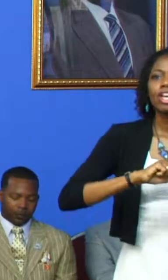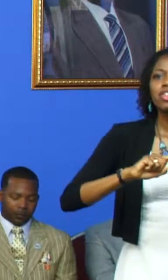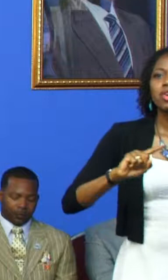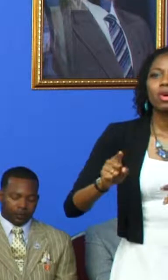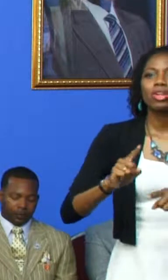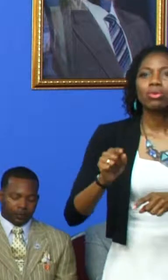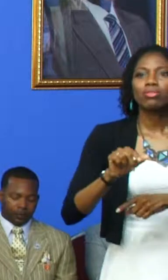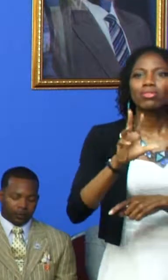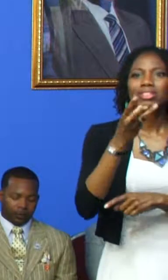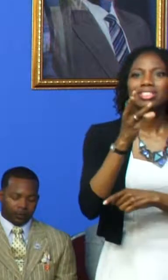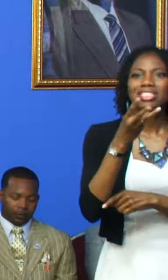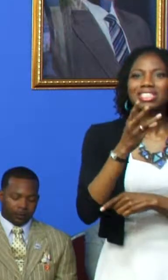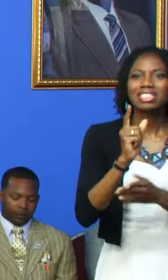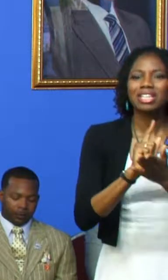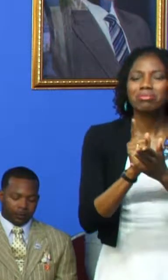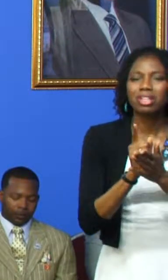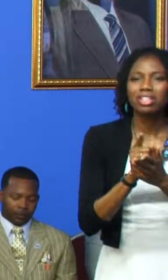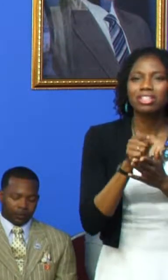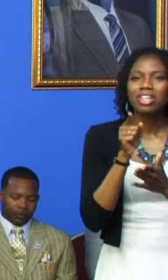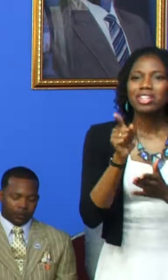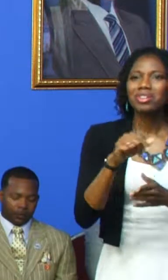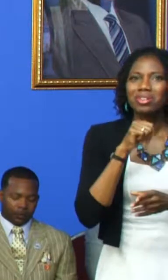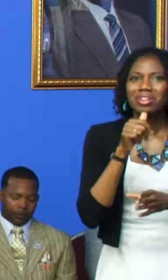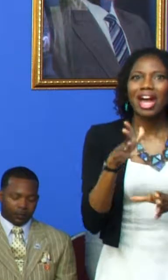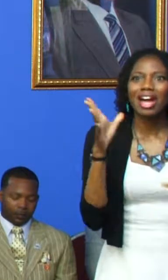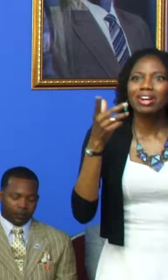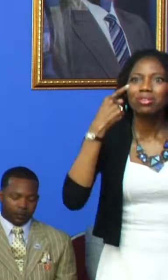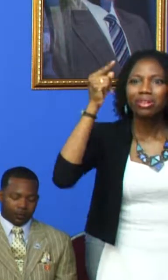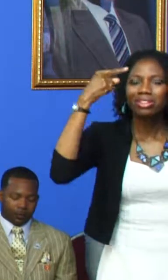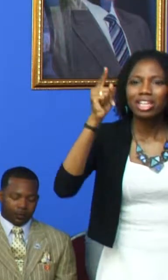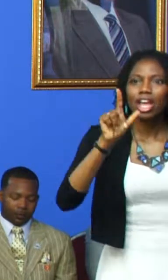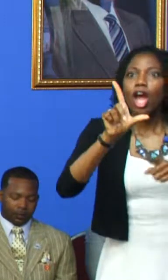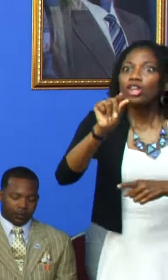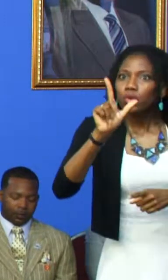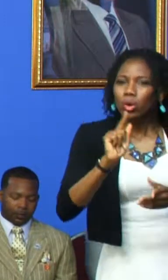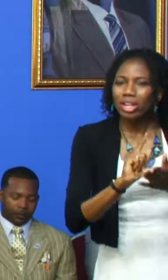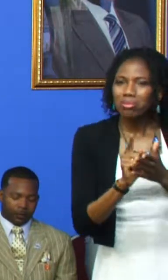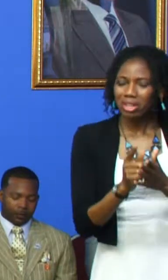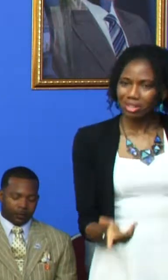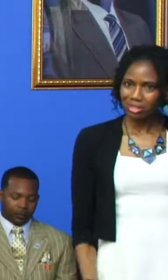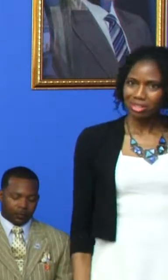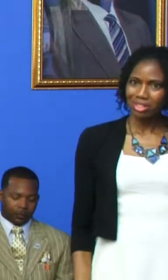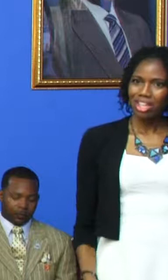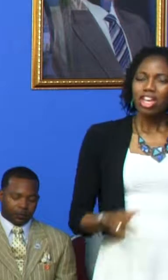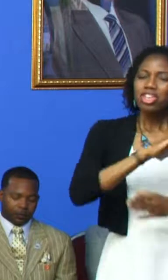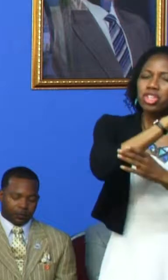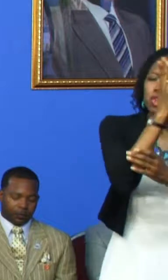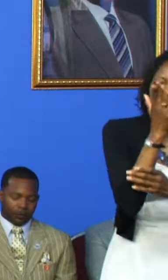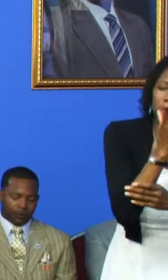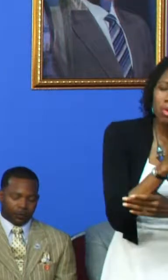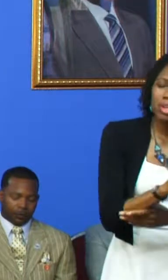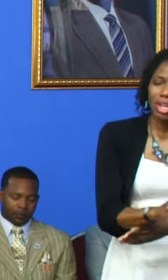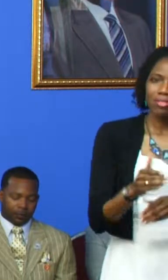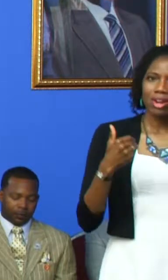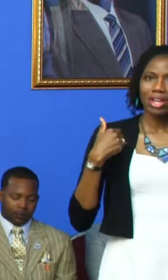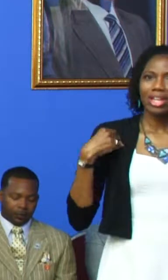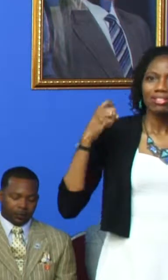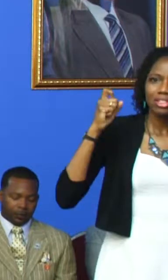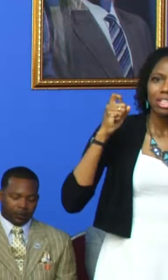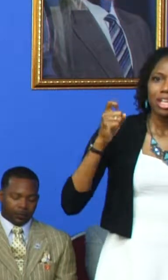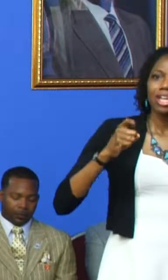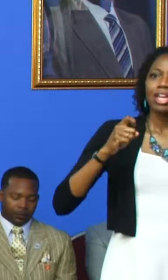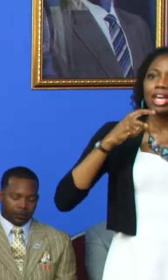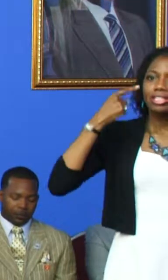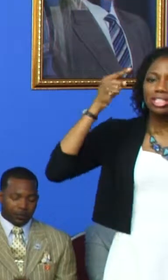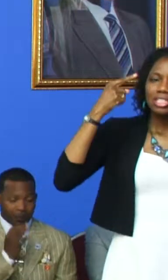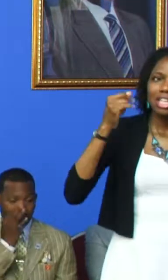doing. You will never get yourself in shape physically unless you set target goals and stay